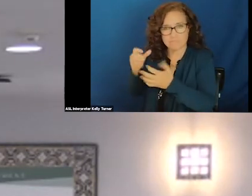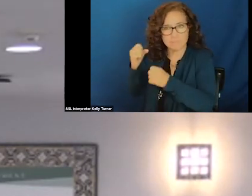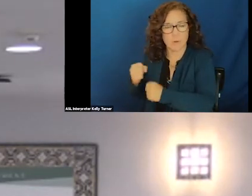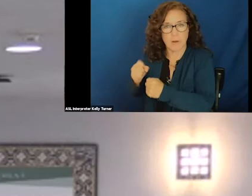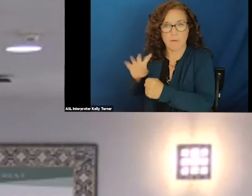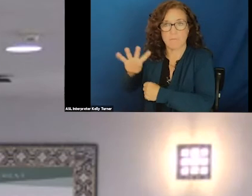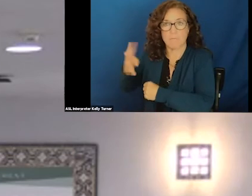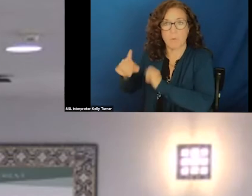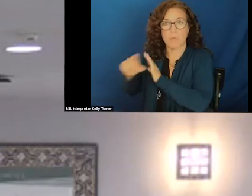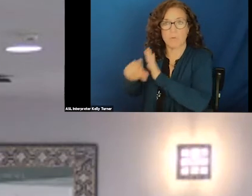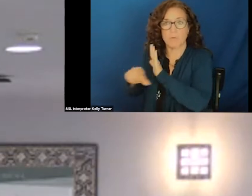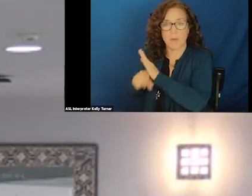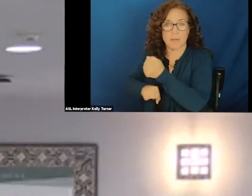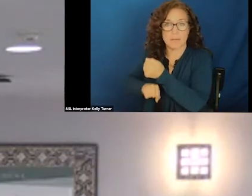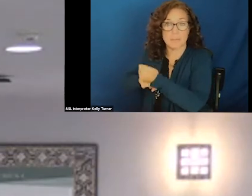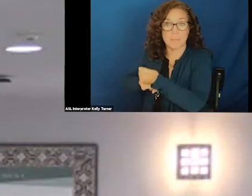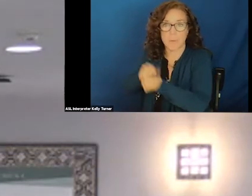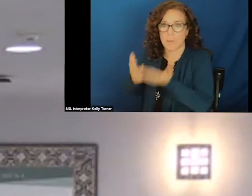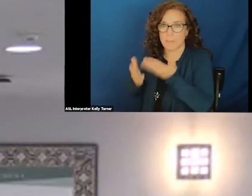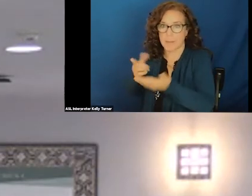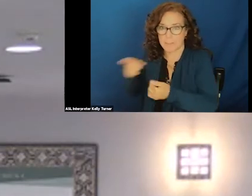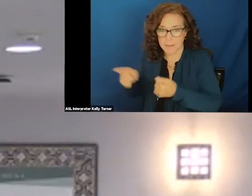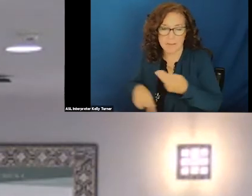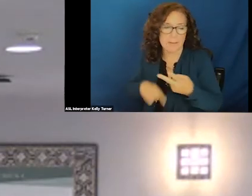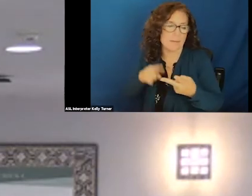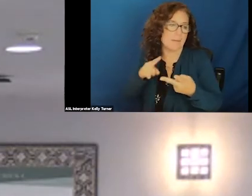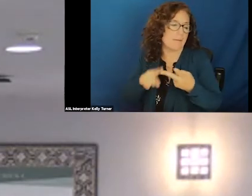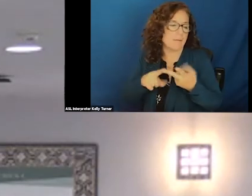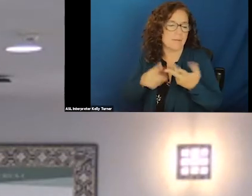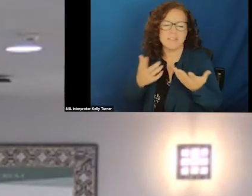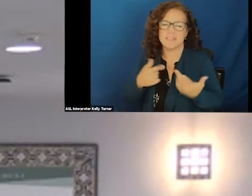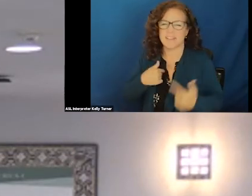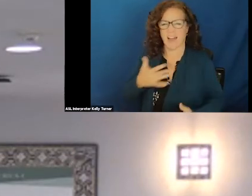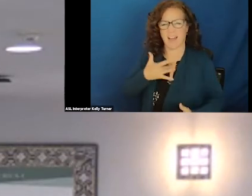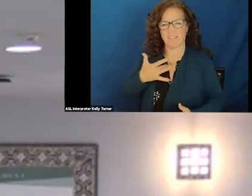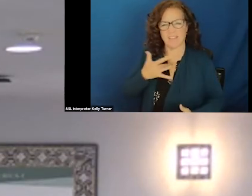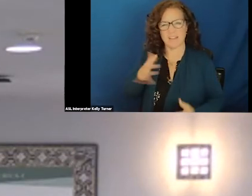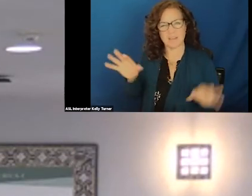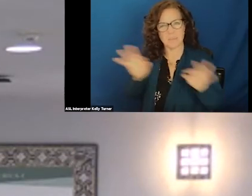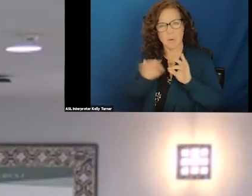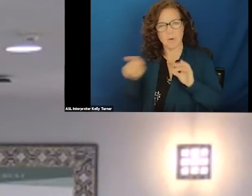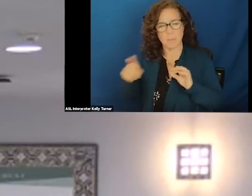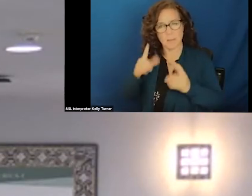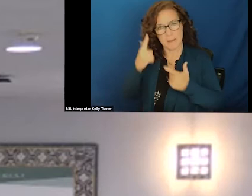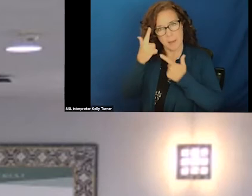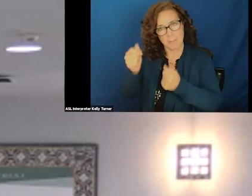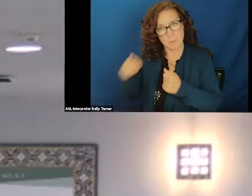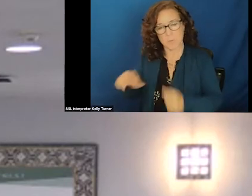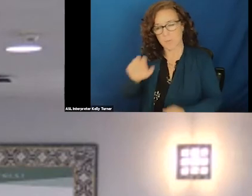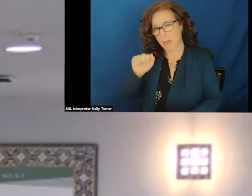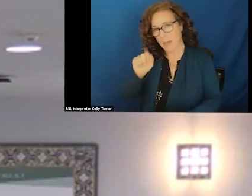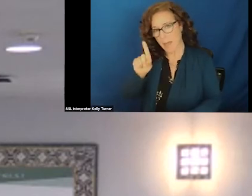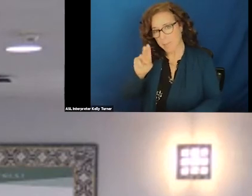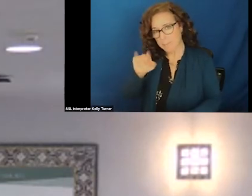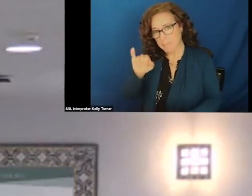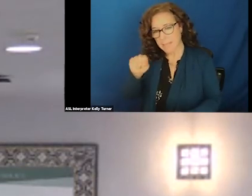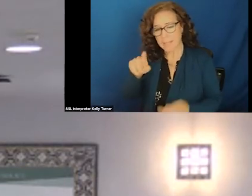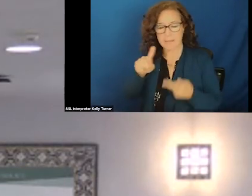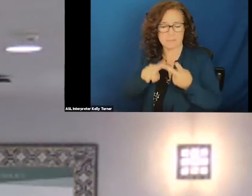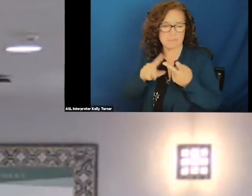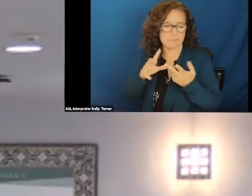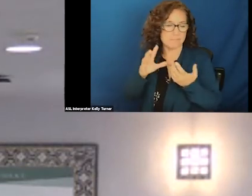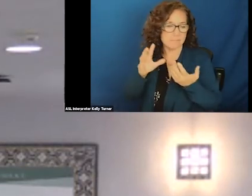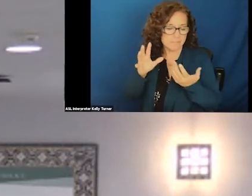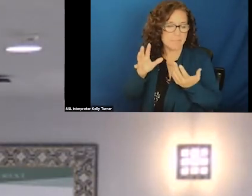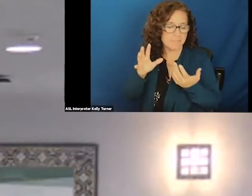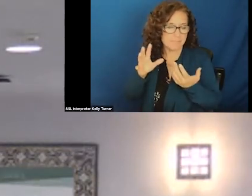to really decide how this works and what the ratios are, because we've already spent quite a bit of time